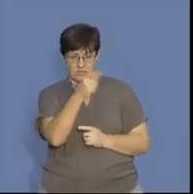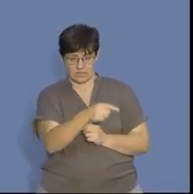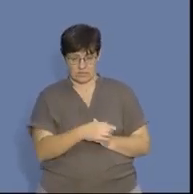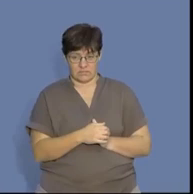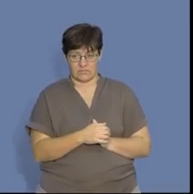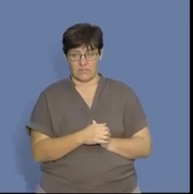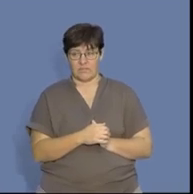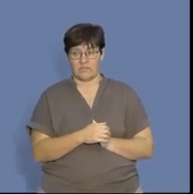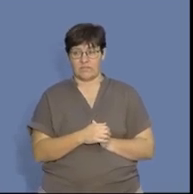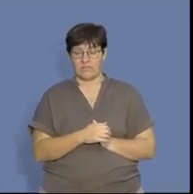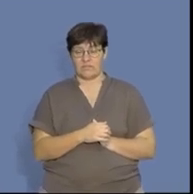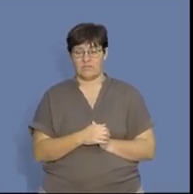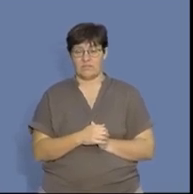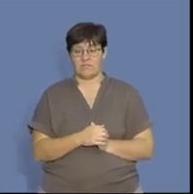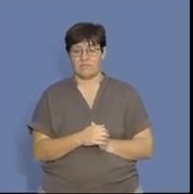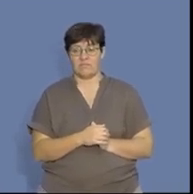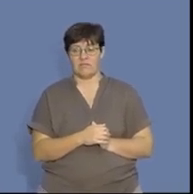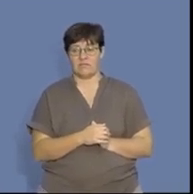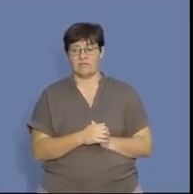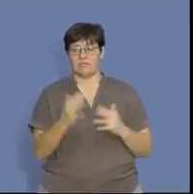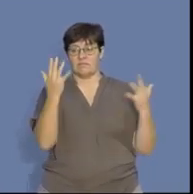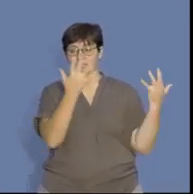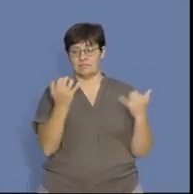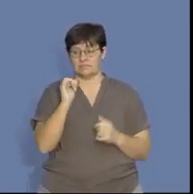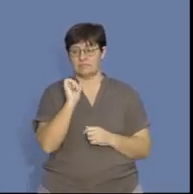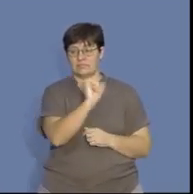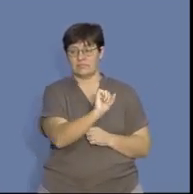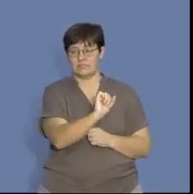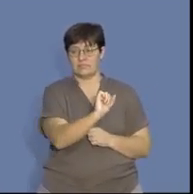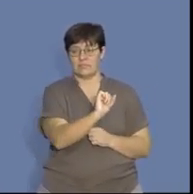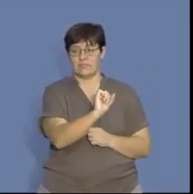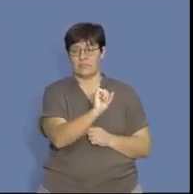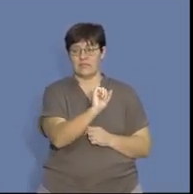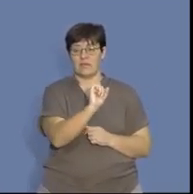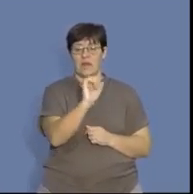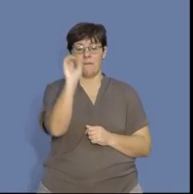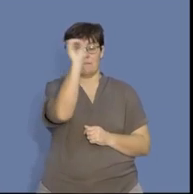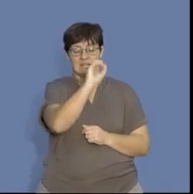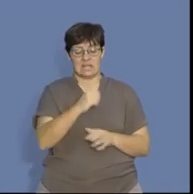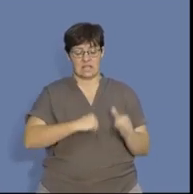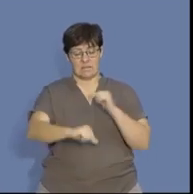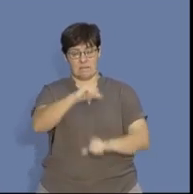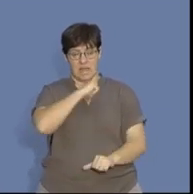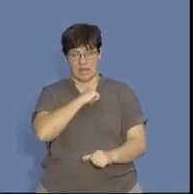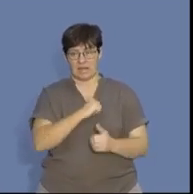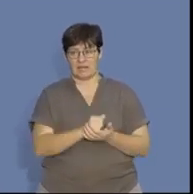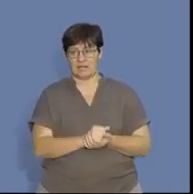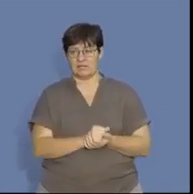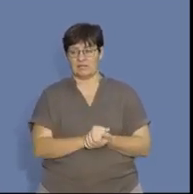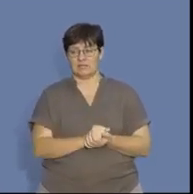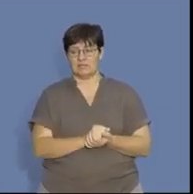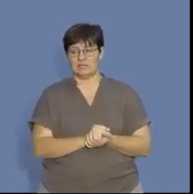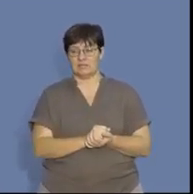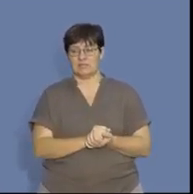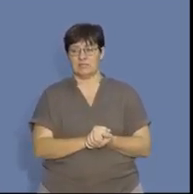first, right? And remember, in order for me to calculate his percentage returns, I'm just going to cross out the